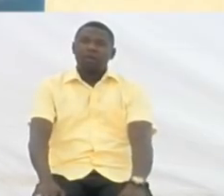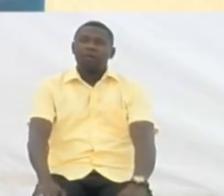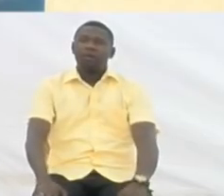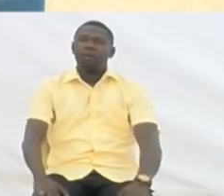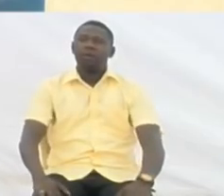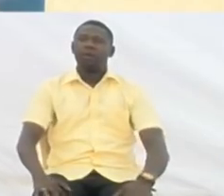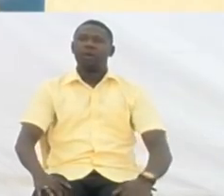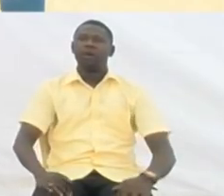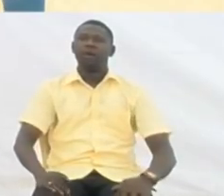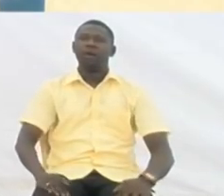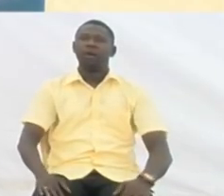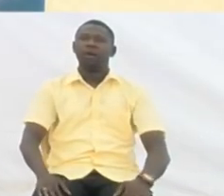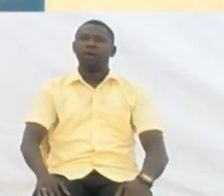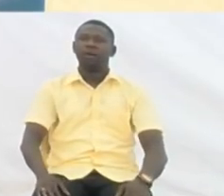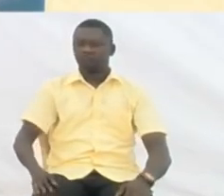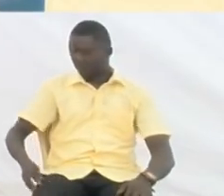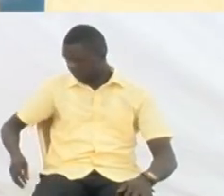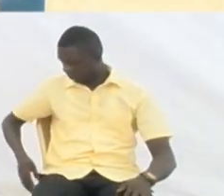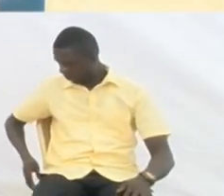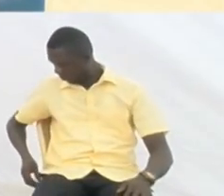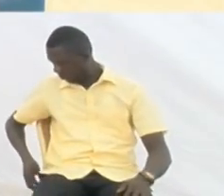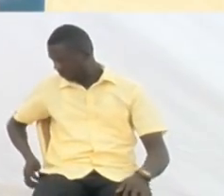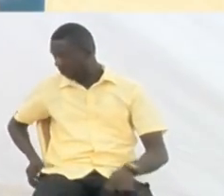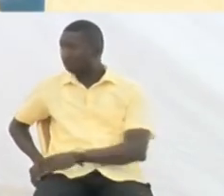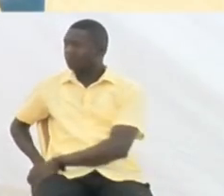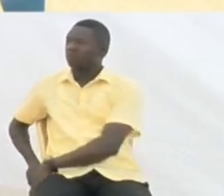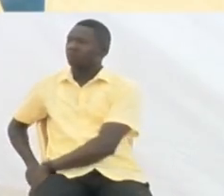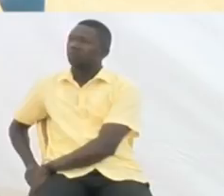ning alasonta ni muruta nang tentamo sike diamola.